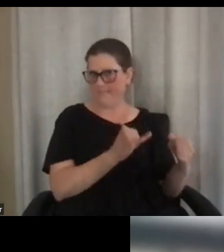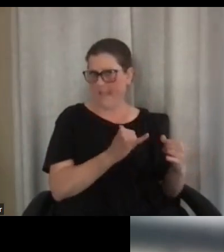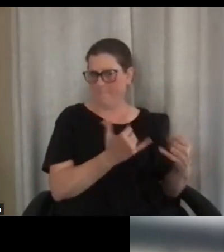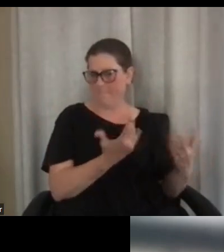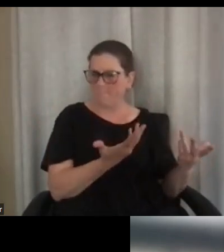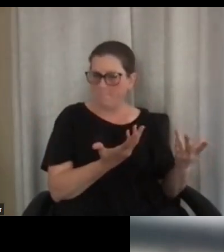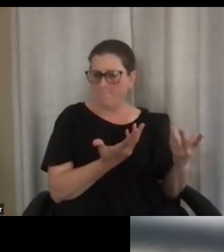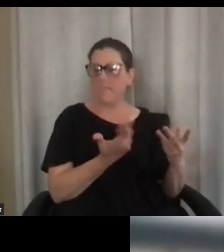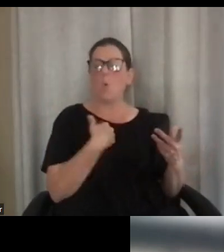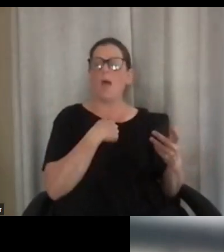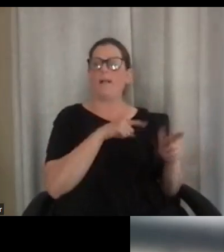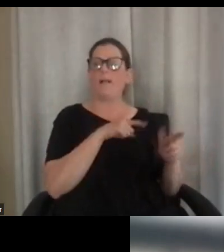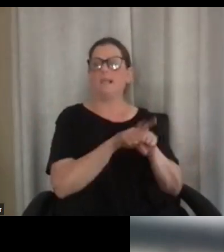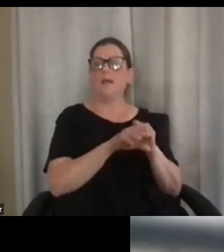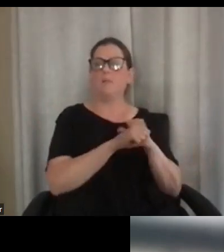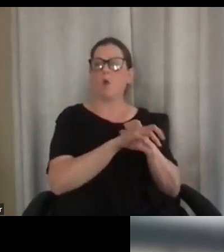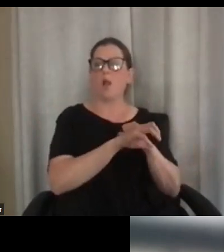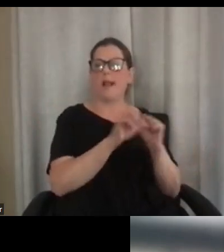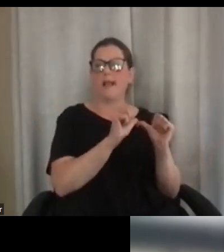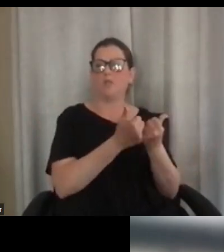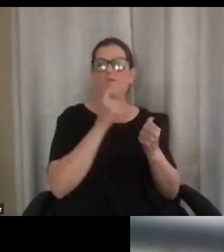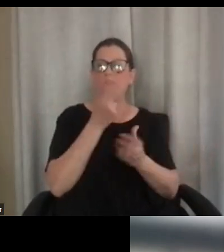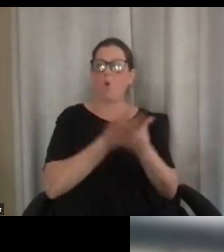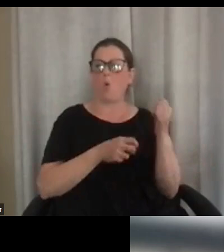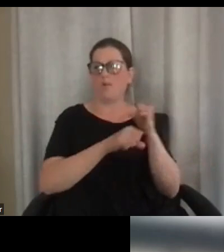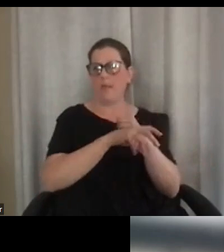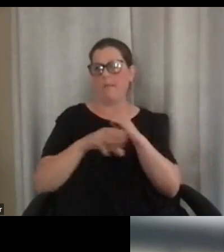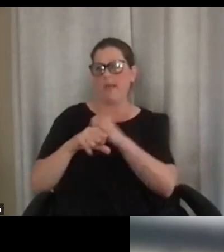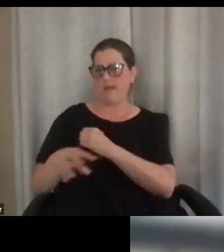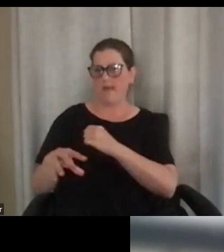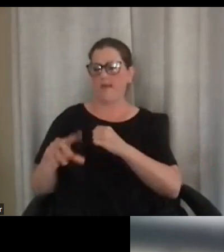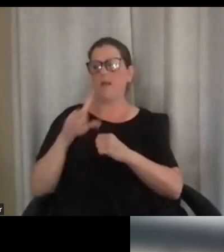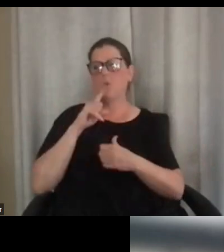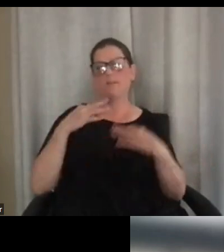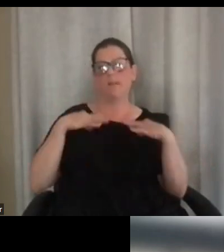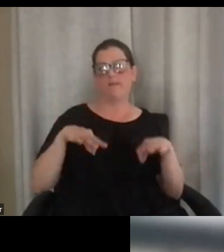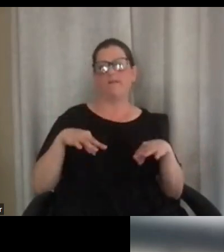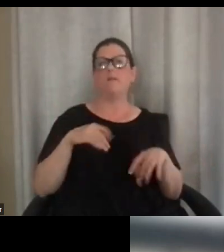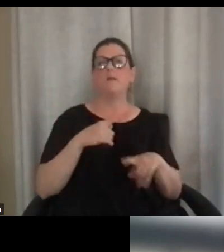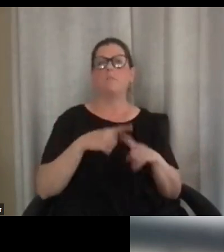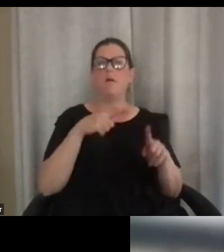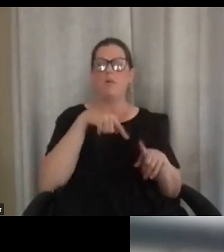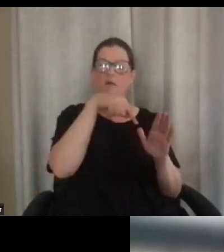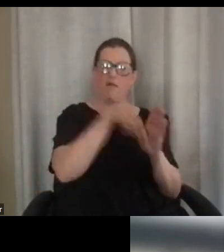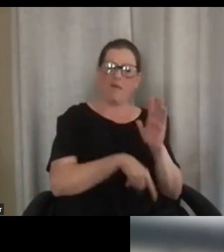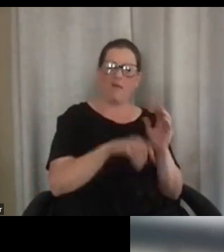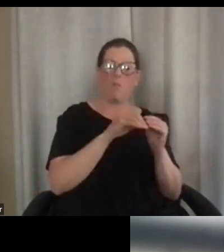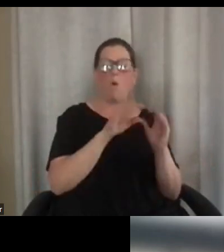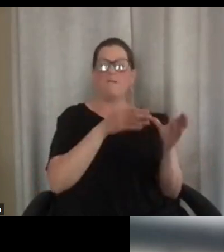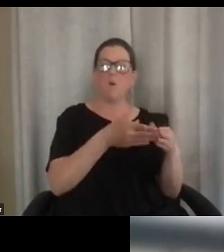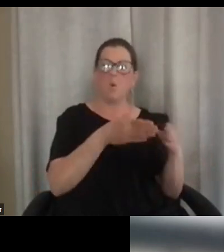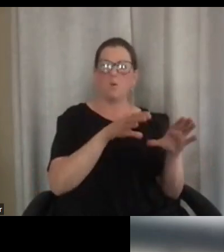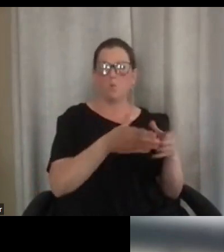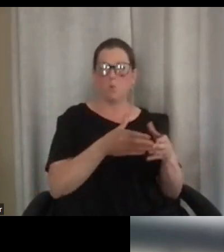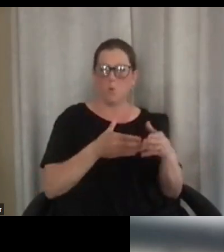the same marketing agency for both of the campaigns, which was really helpful, but they dove in and did a lot of focus groups to understand